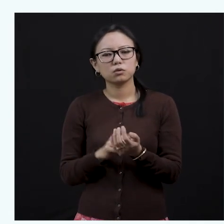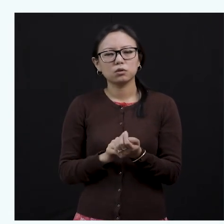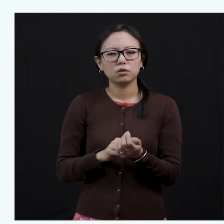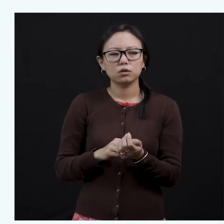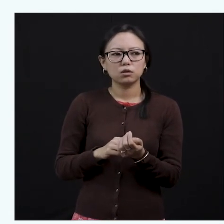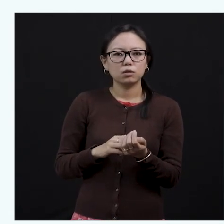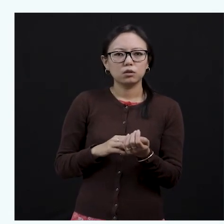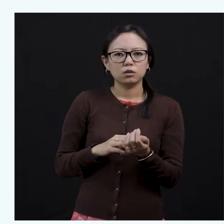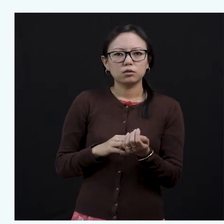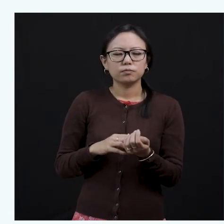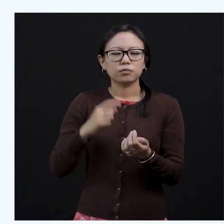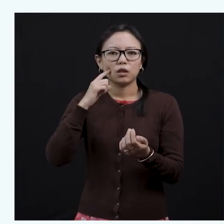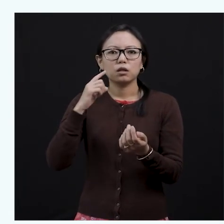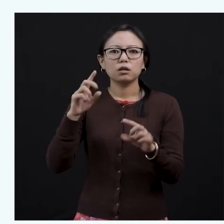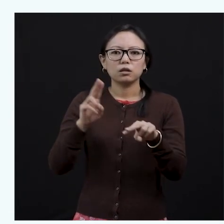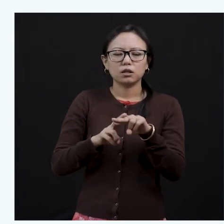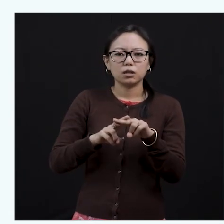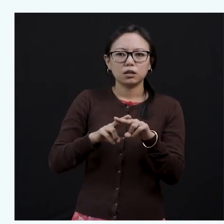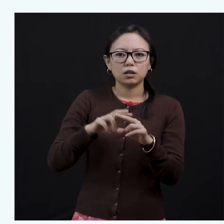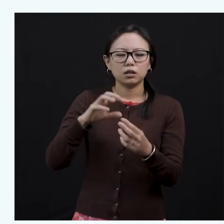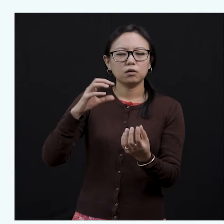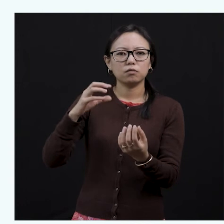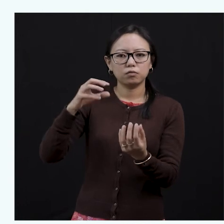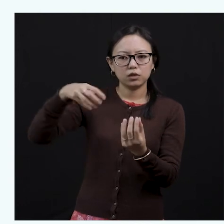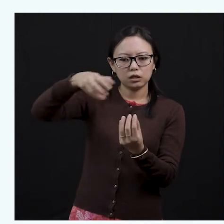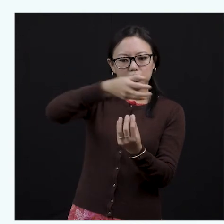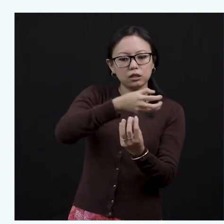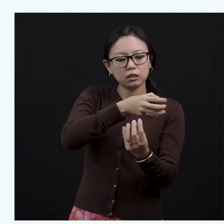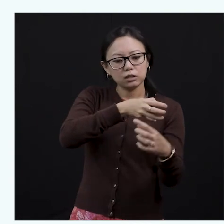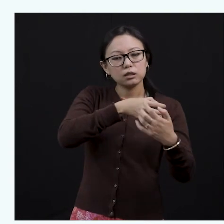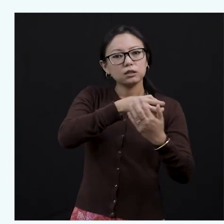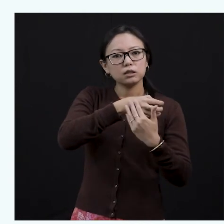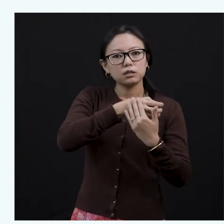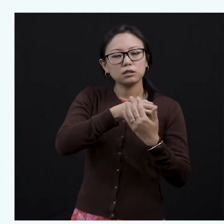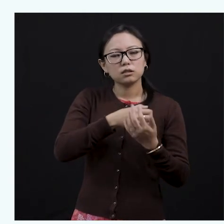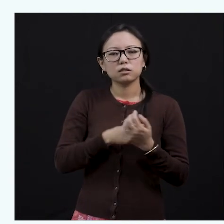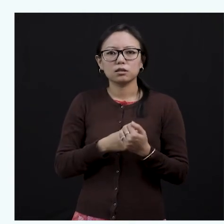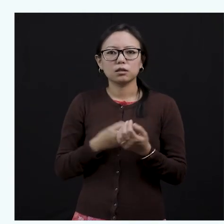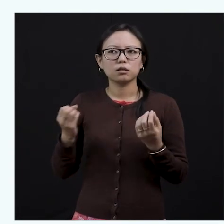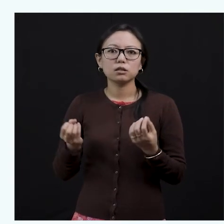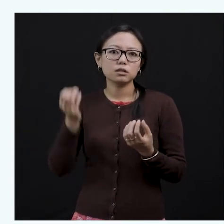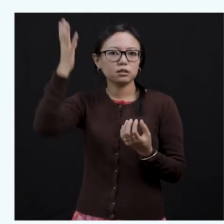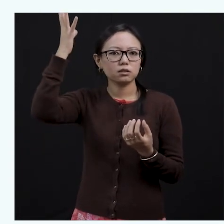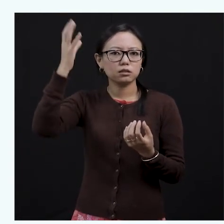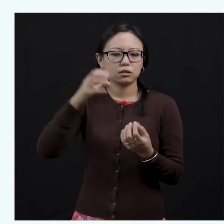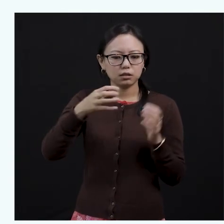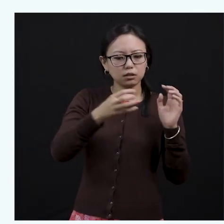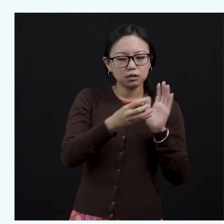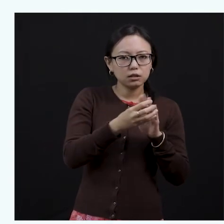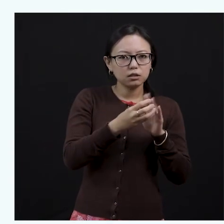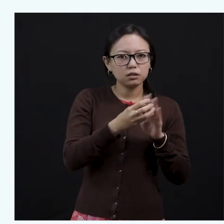daytime, and the area that are dark, that doesn't receive the sunlight, is nighttime. Okay, so because